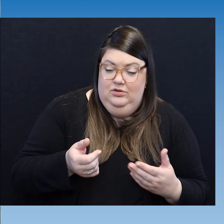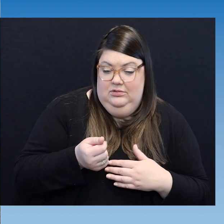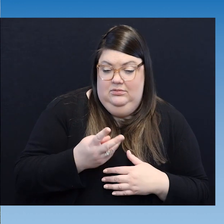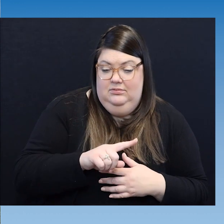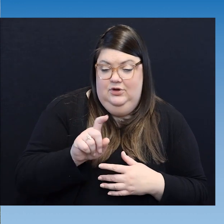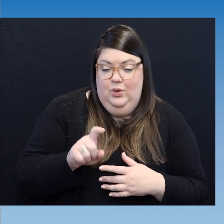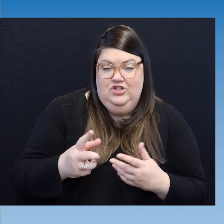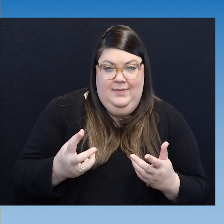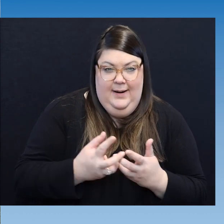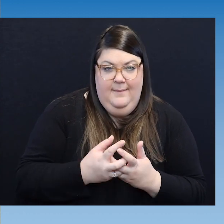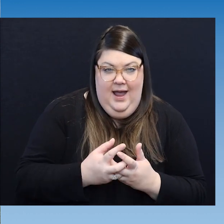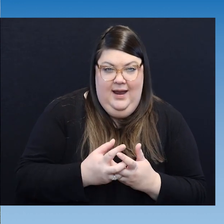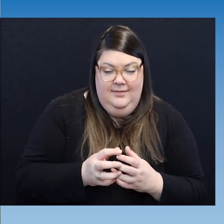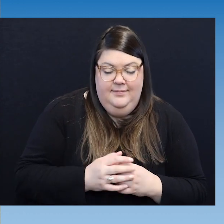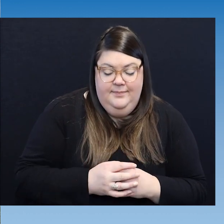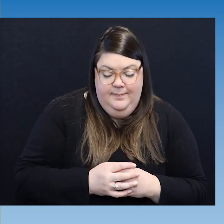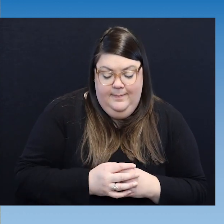a couple of questions. I'm going to combine them.